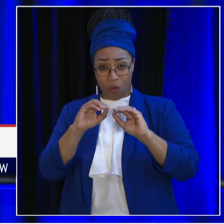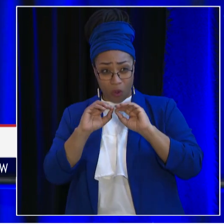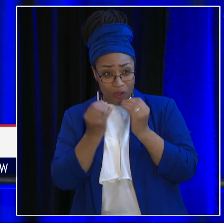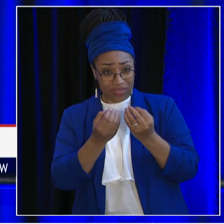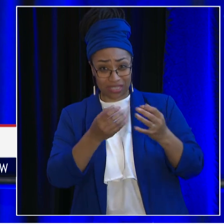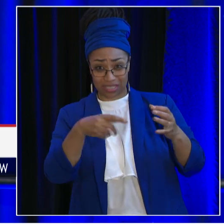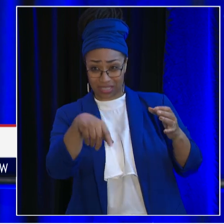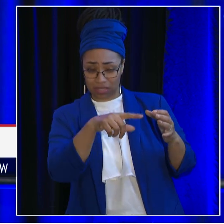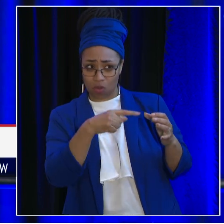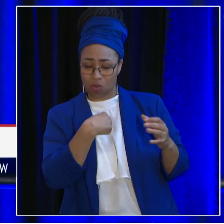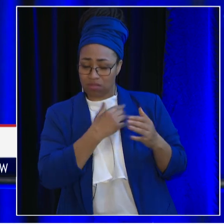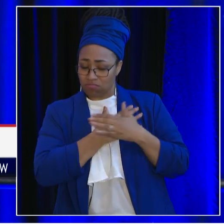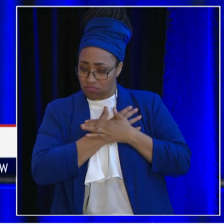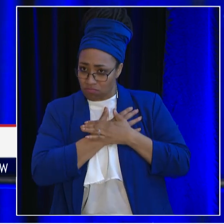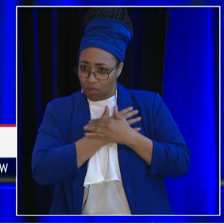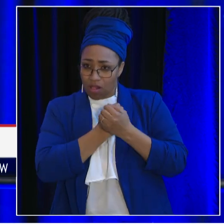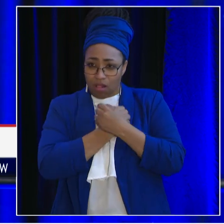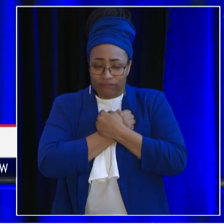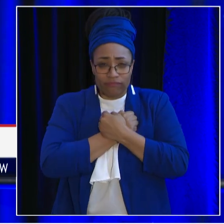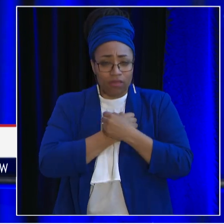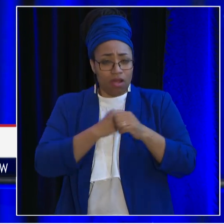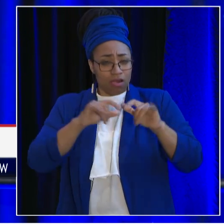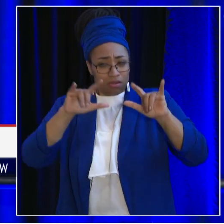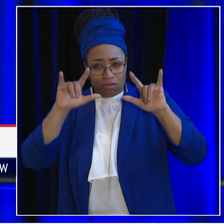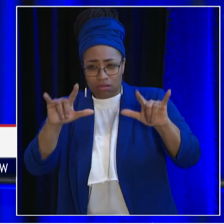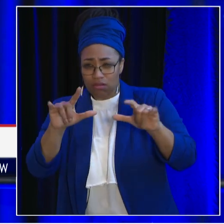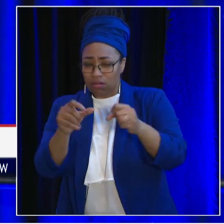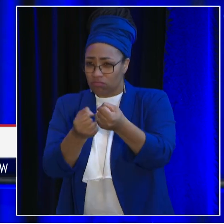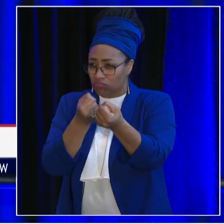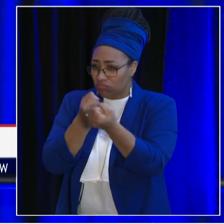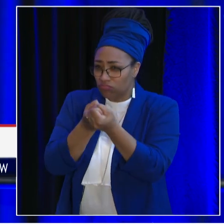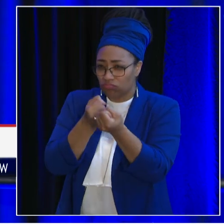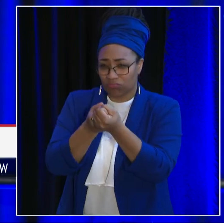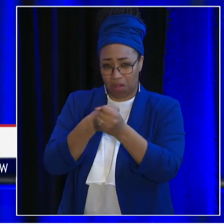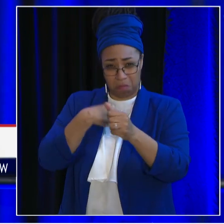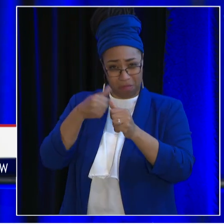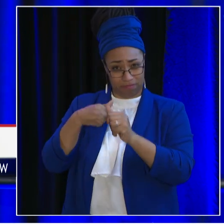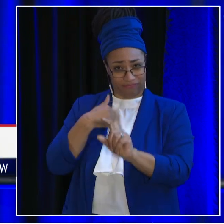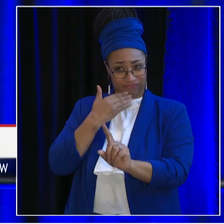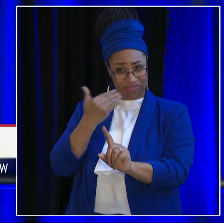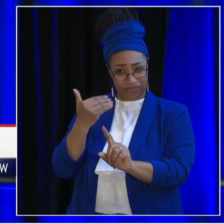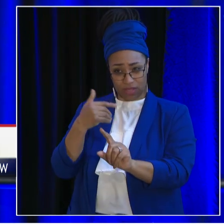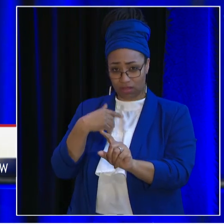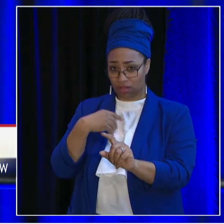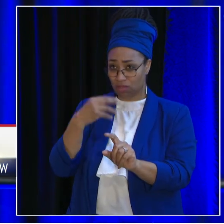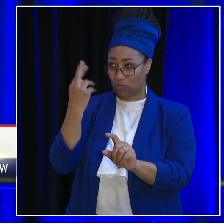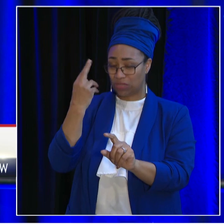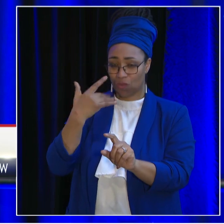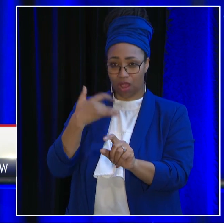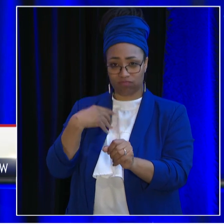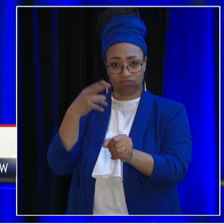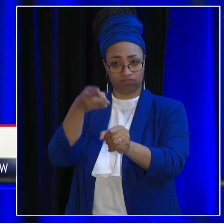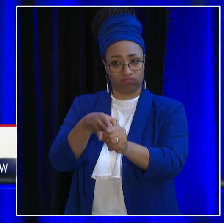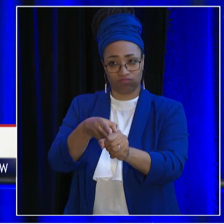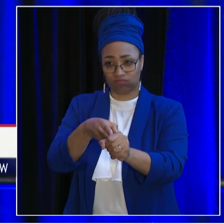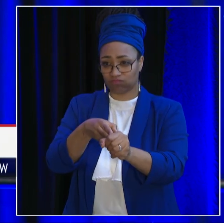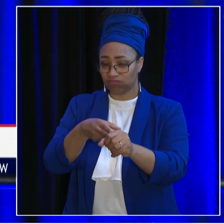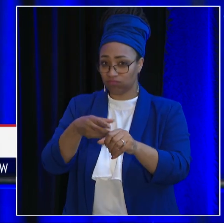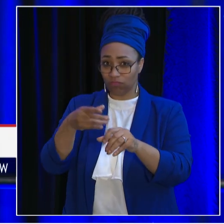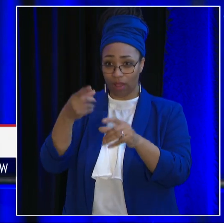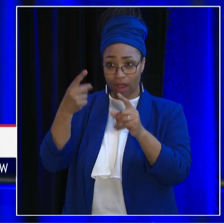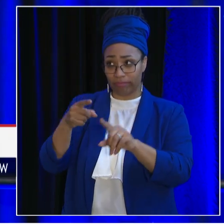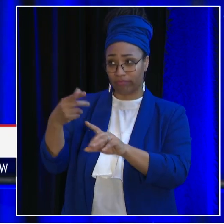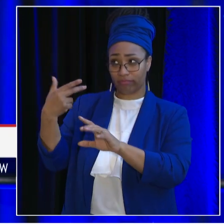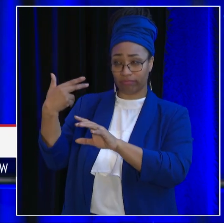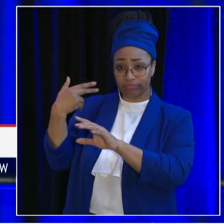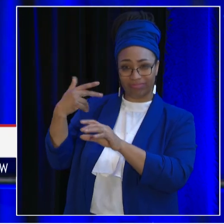got involved in advocacy when I was 15 years old for one simple reason. I didn't want to get shot in school. For